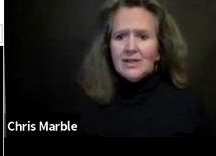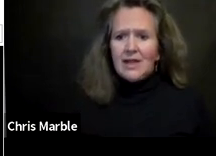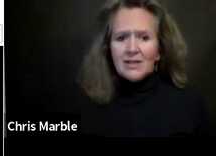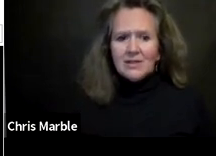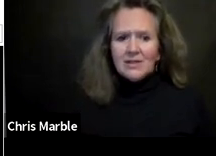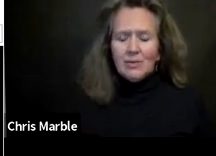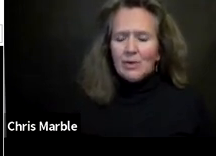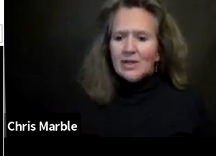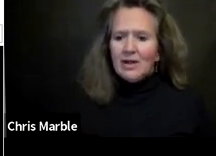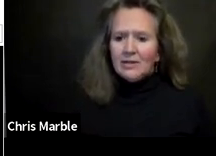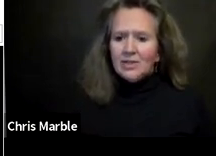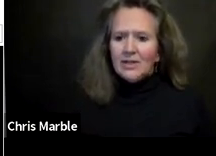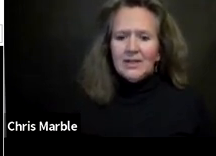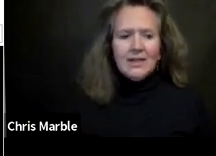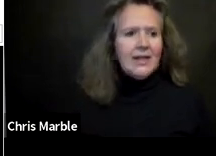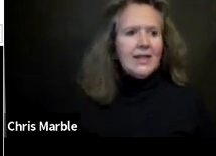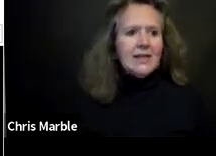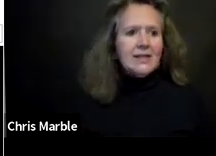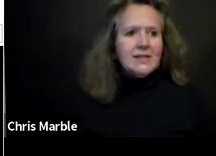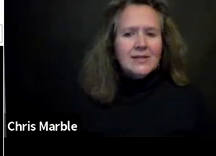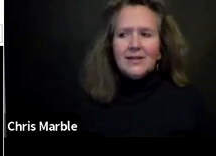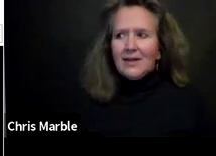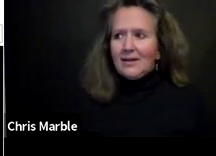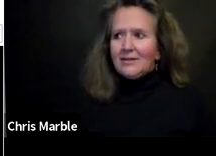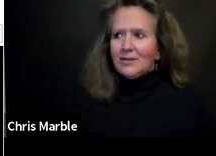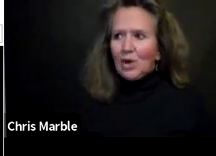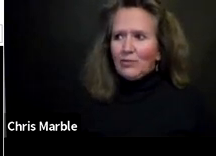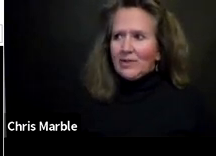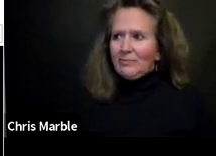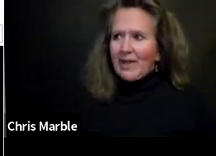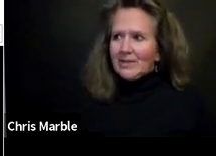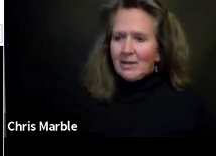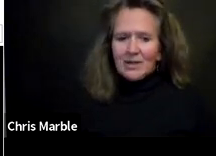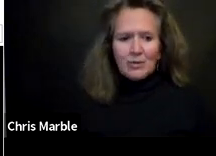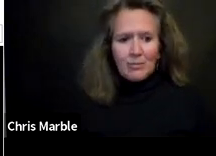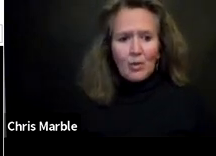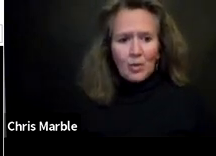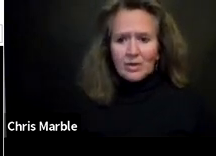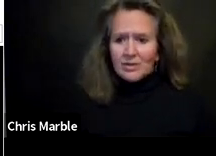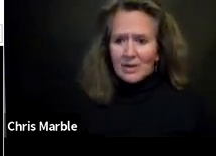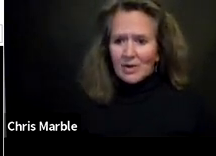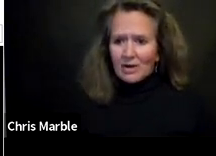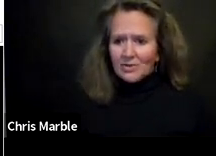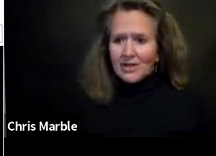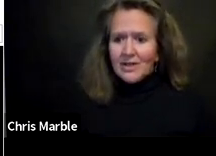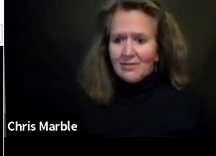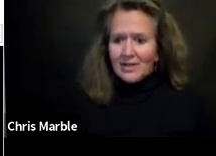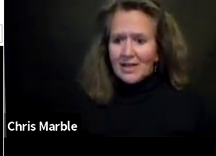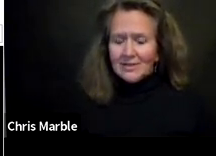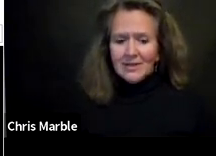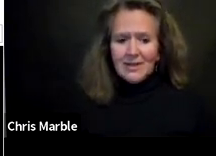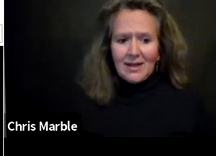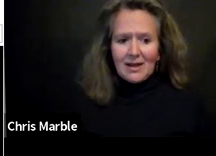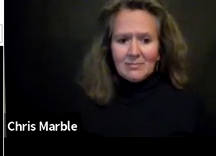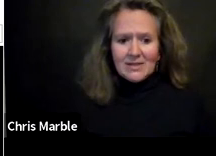in accessing remote technology in this COVID pandemic remote world that we're all trying to